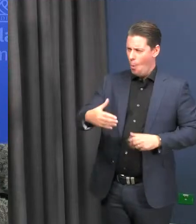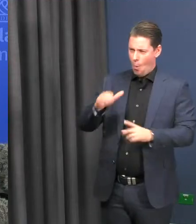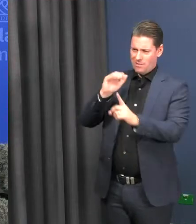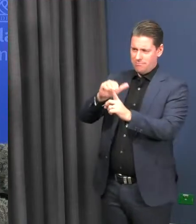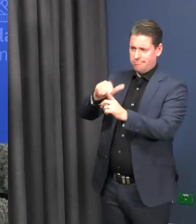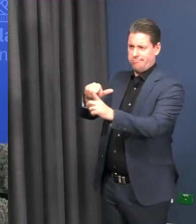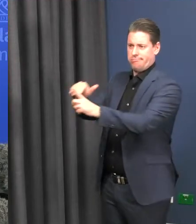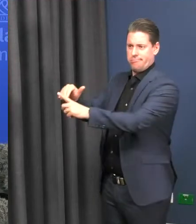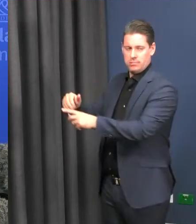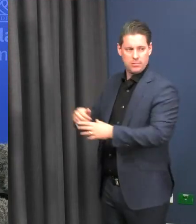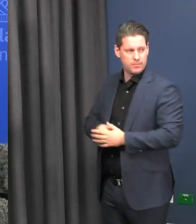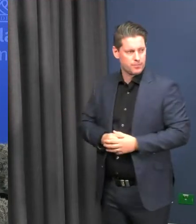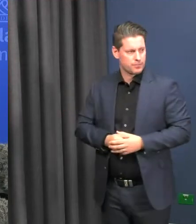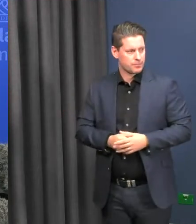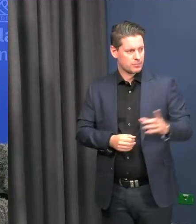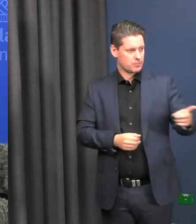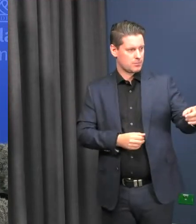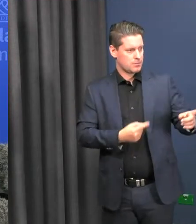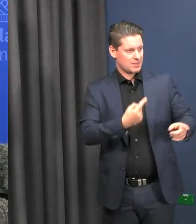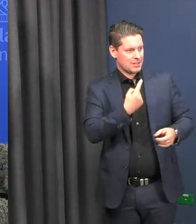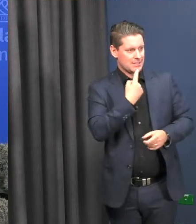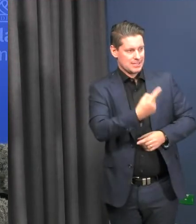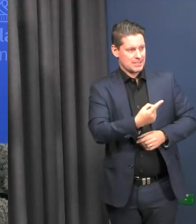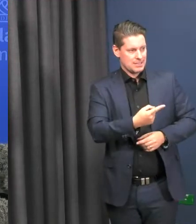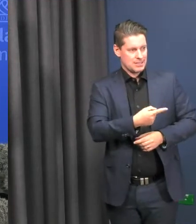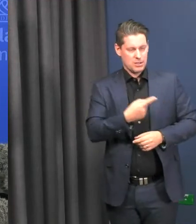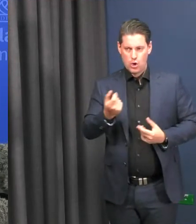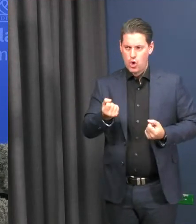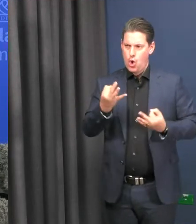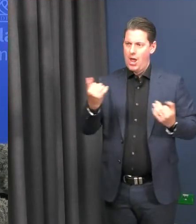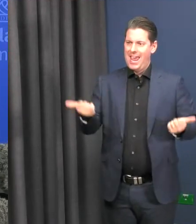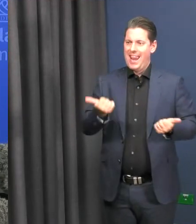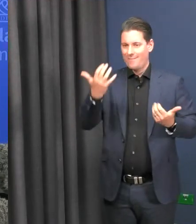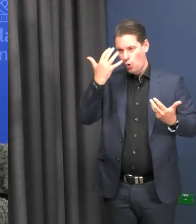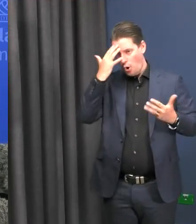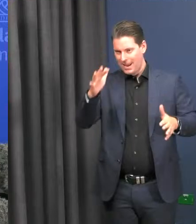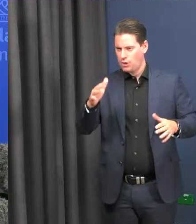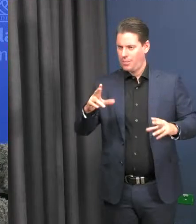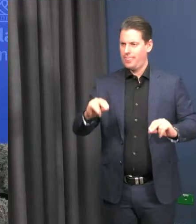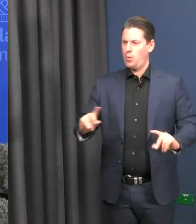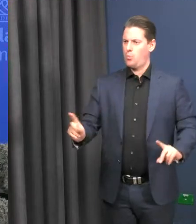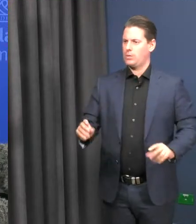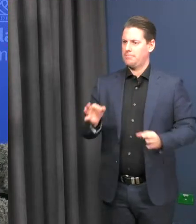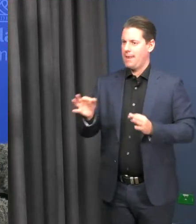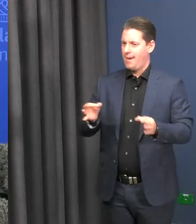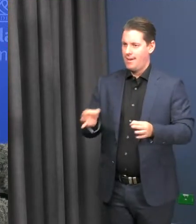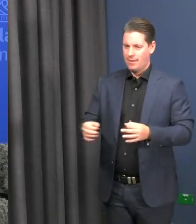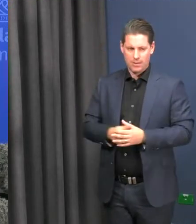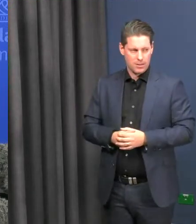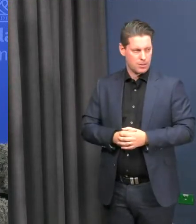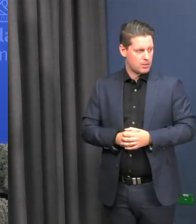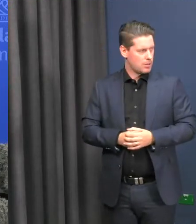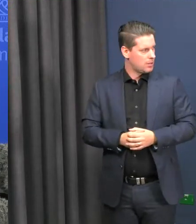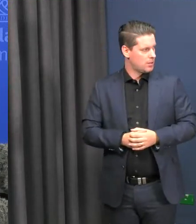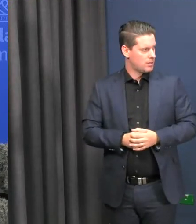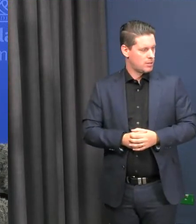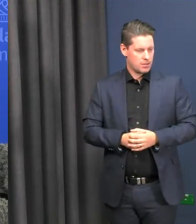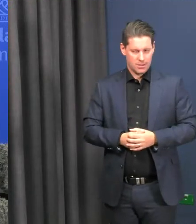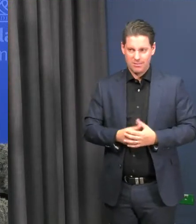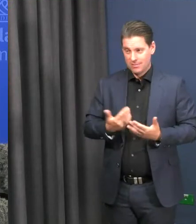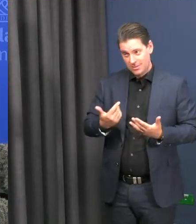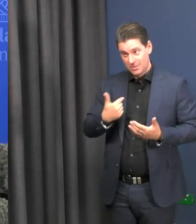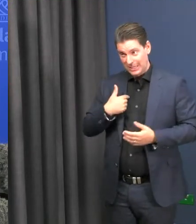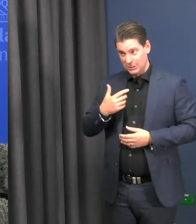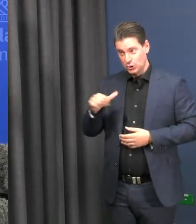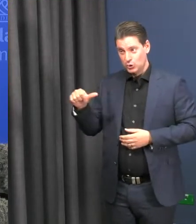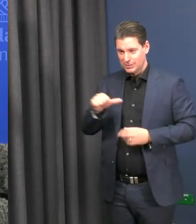said there's still not enough accommodation for those sleepers that are sleeping rough. What can be done? Well, I can tell you what can be done. We can build